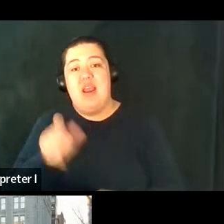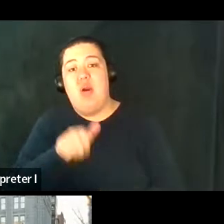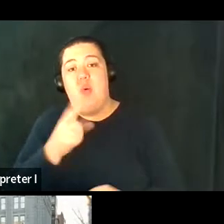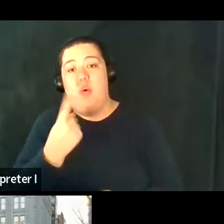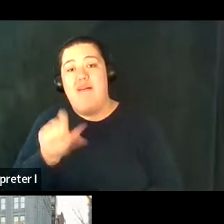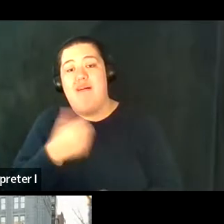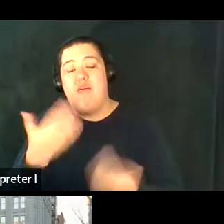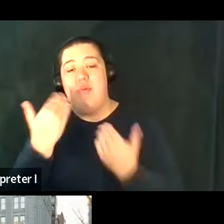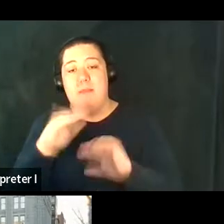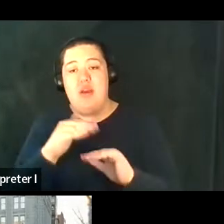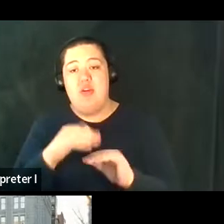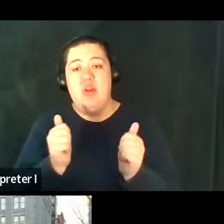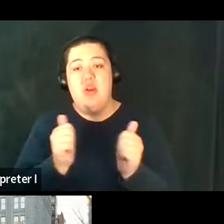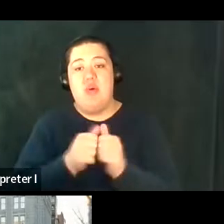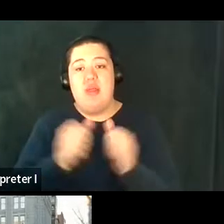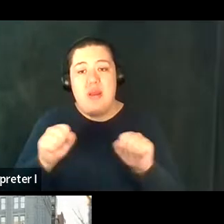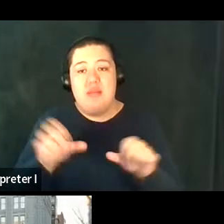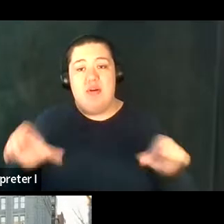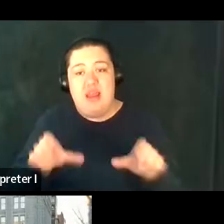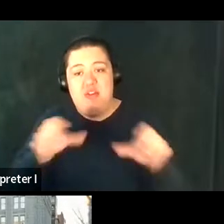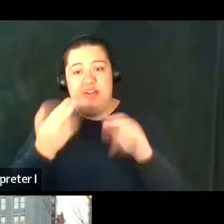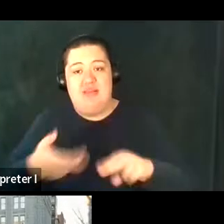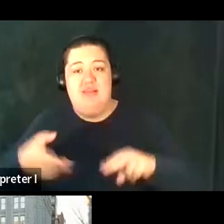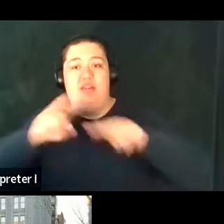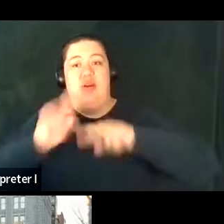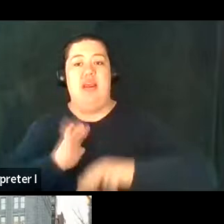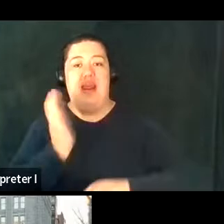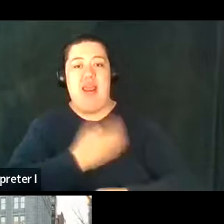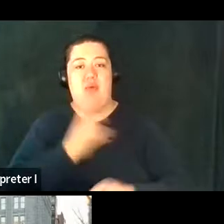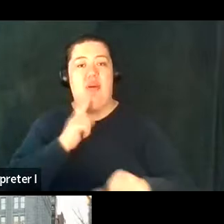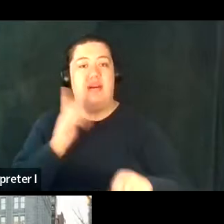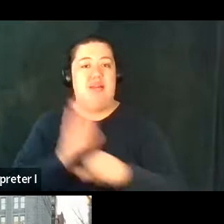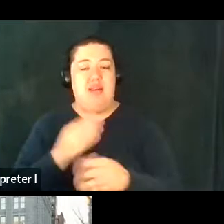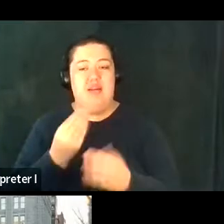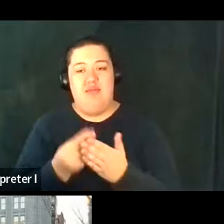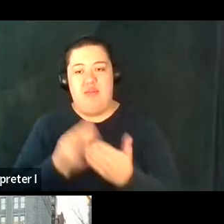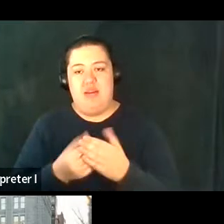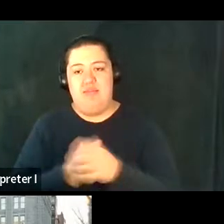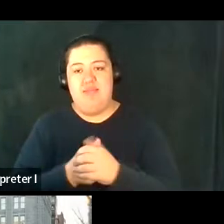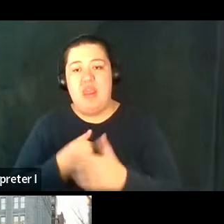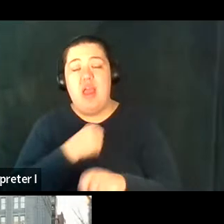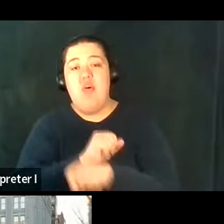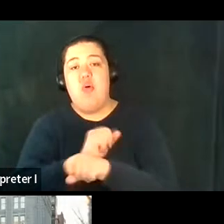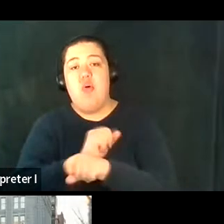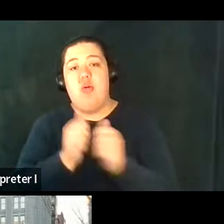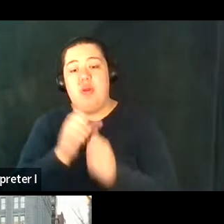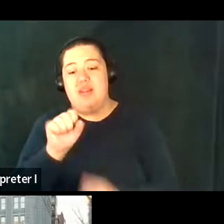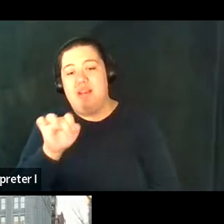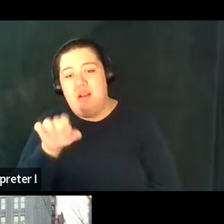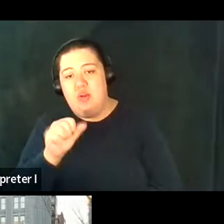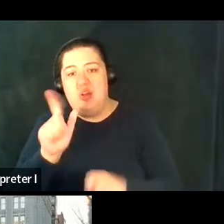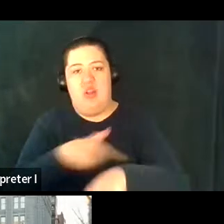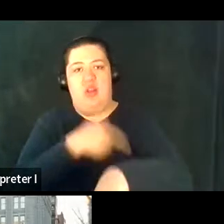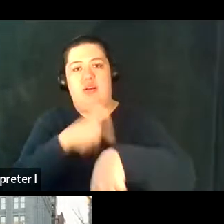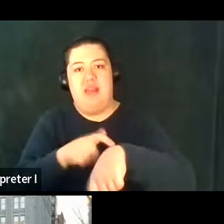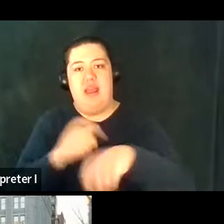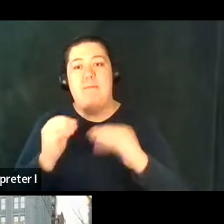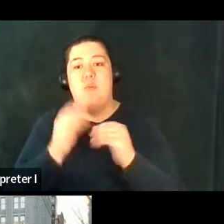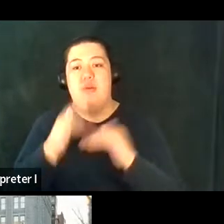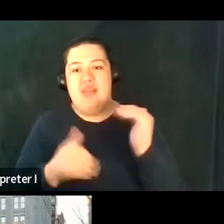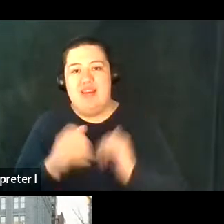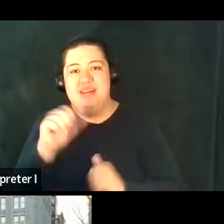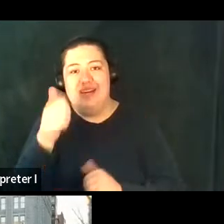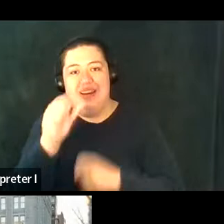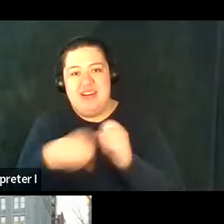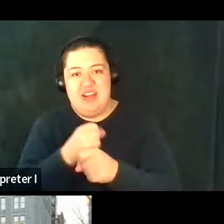possible actions by the charter member states to increase our dedicated funding. I've worked with Ms. Santos for a long time, dating back more than a decade. I know her to